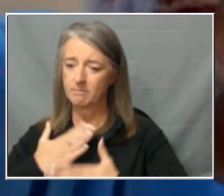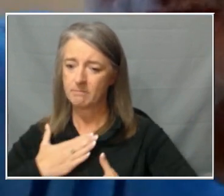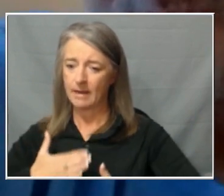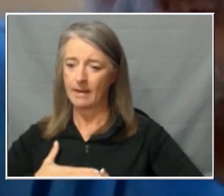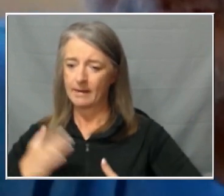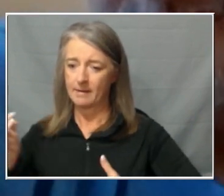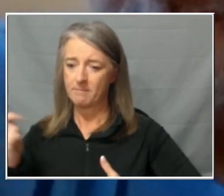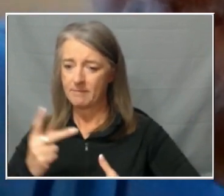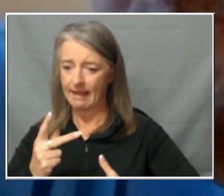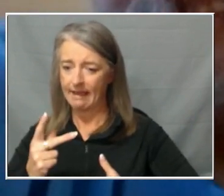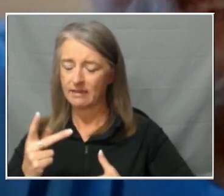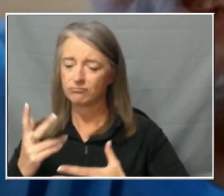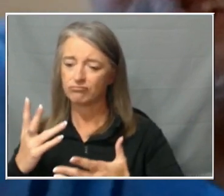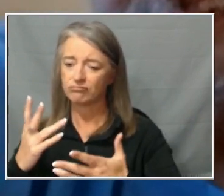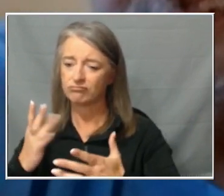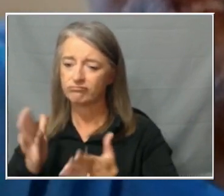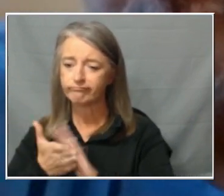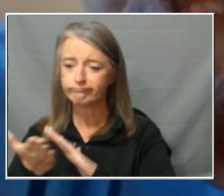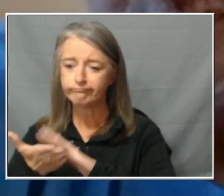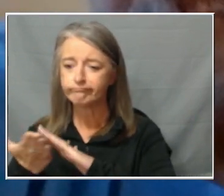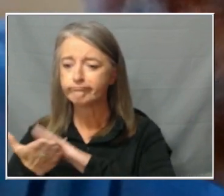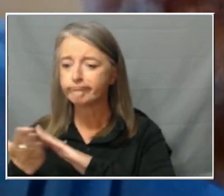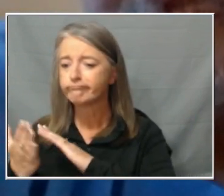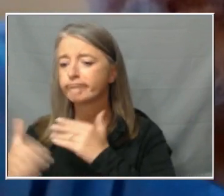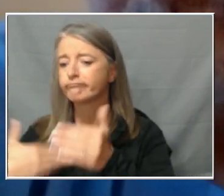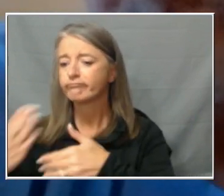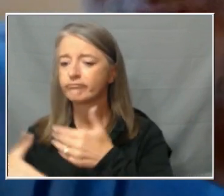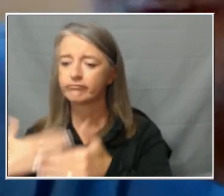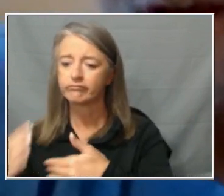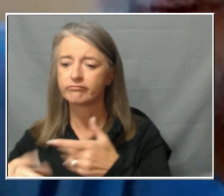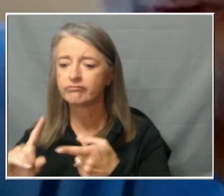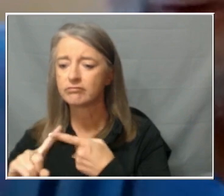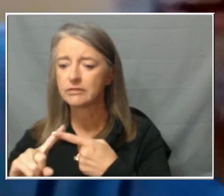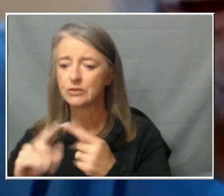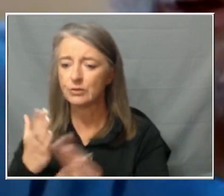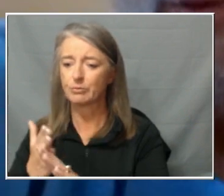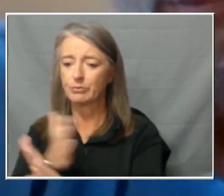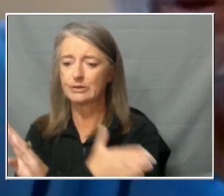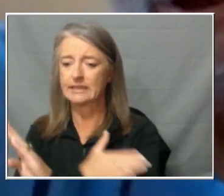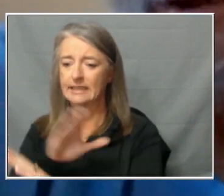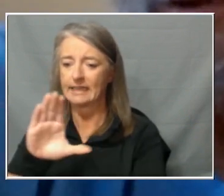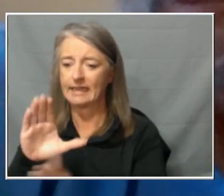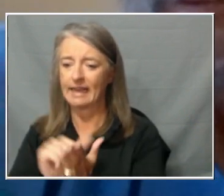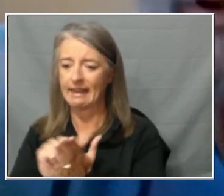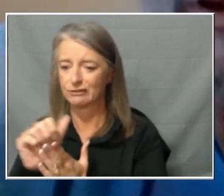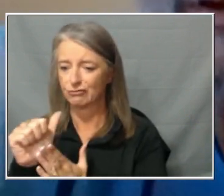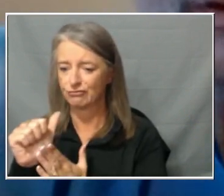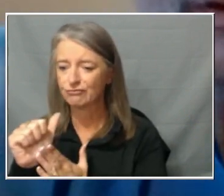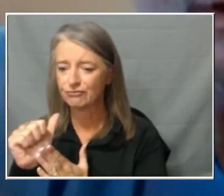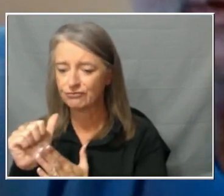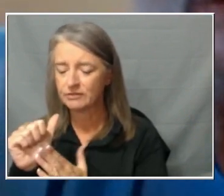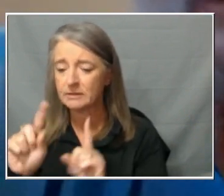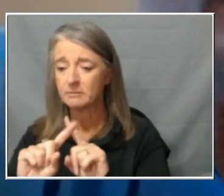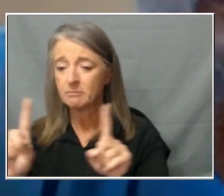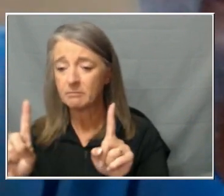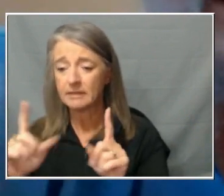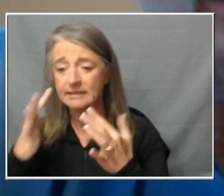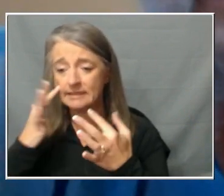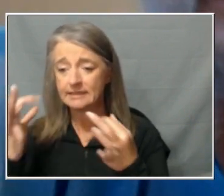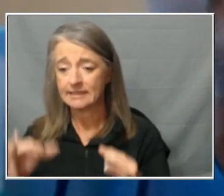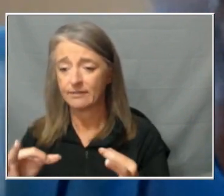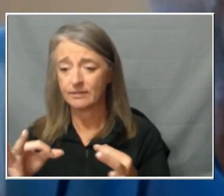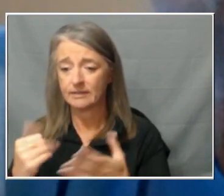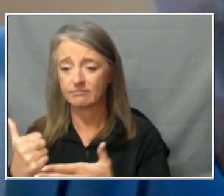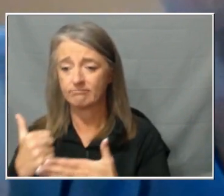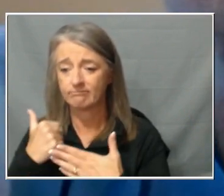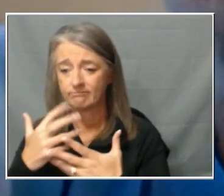back in shape and up and running, to pre-cancer. but it's definitely doing a